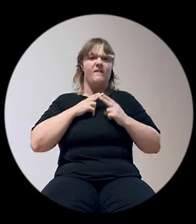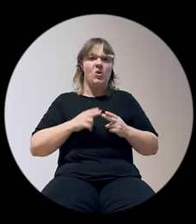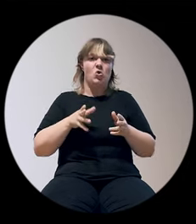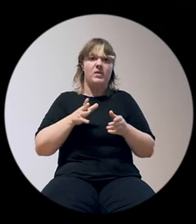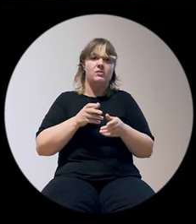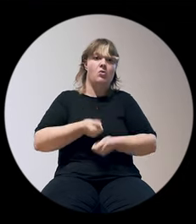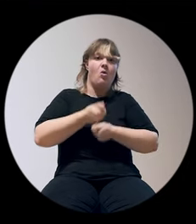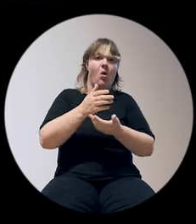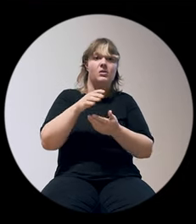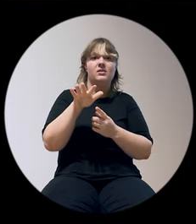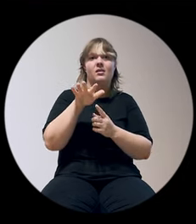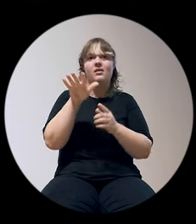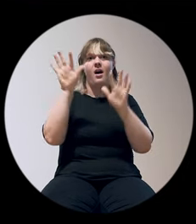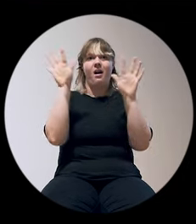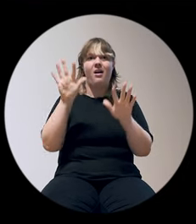life.